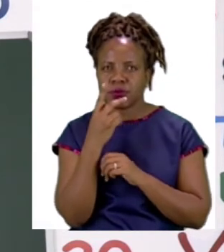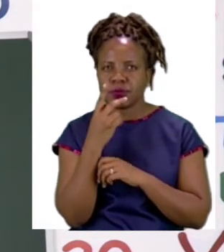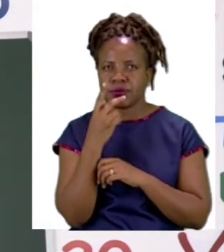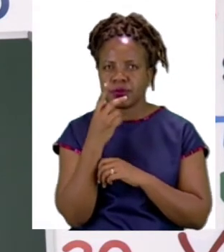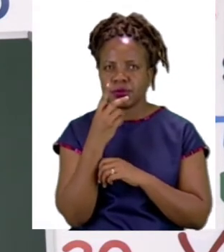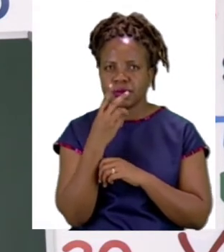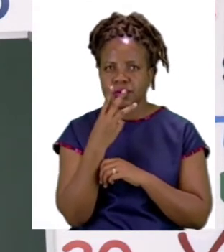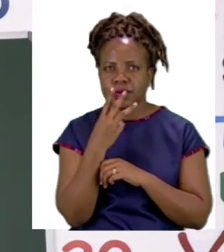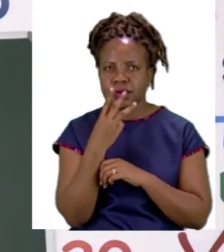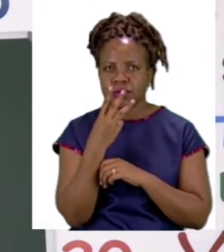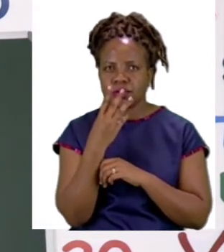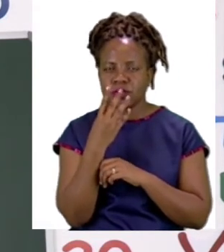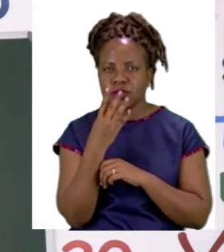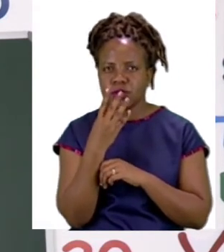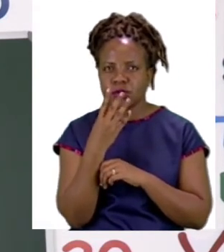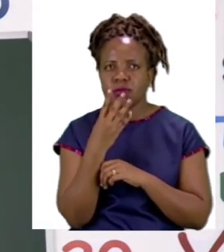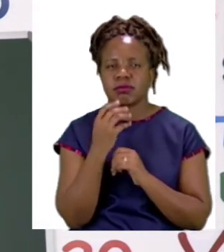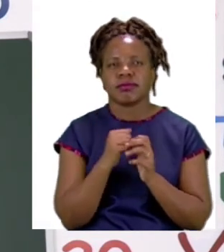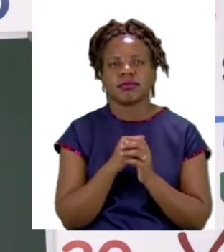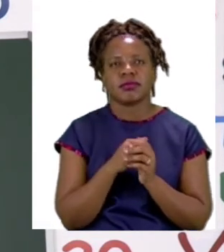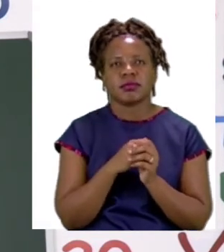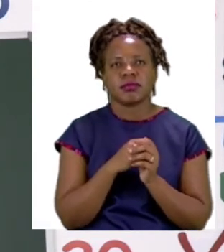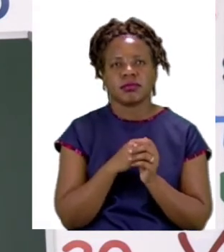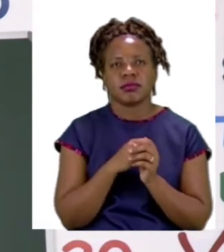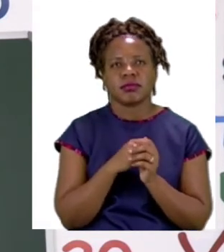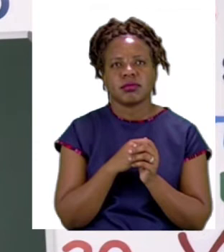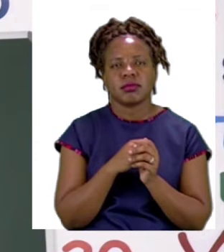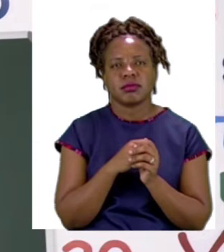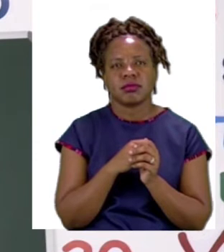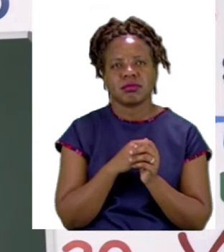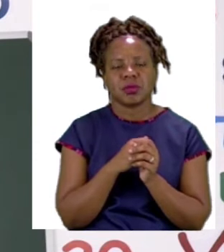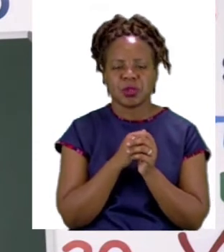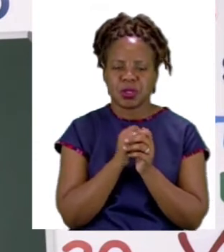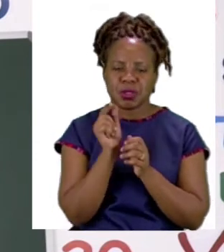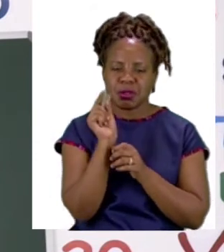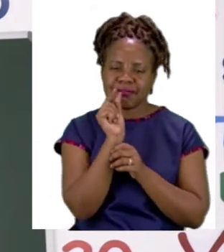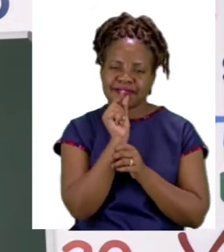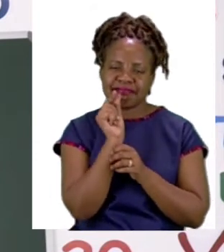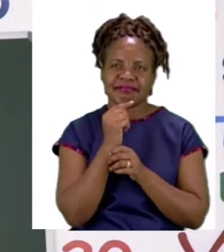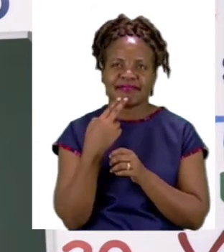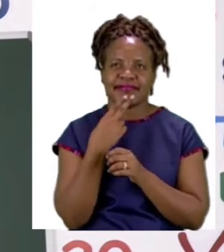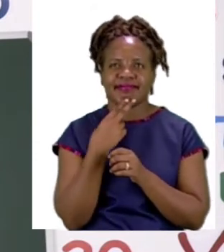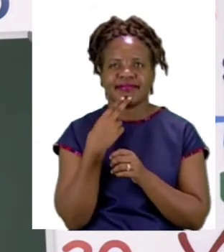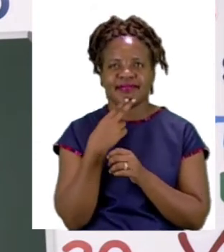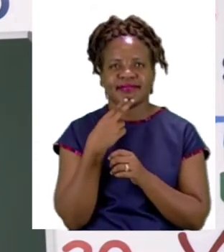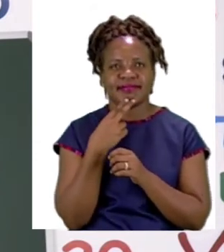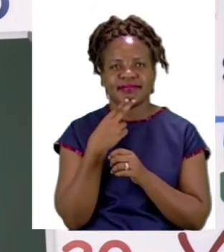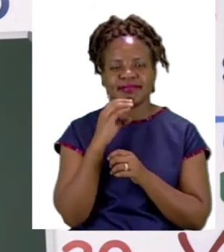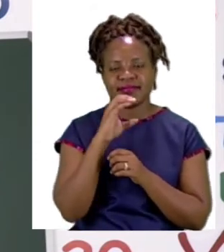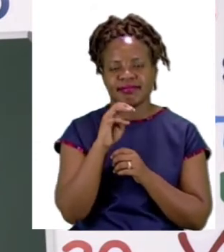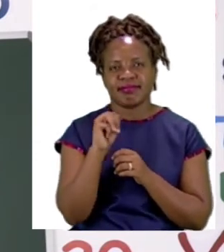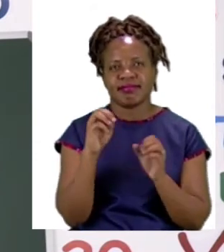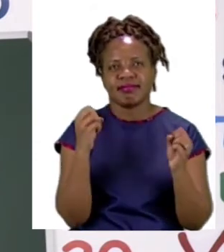2, 3, 4. So that means this little pencil, the same one that's in your